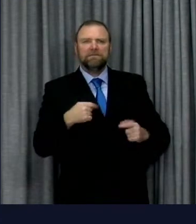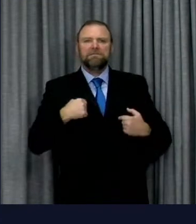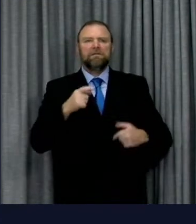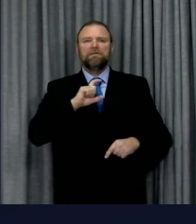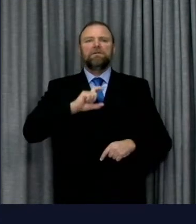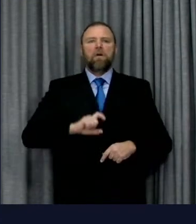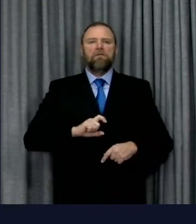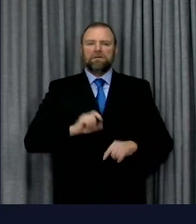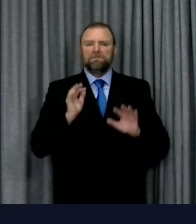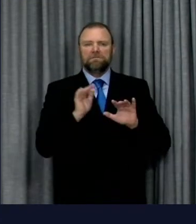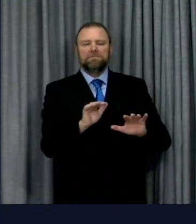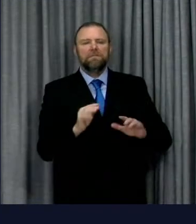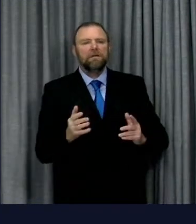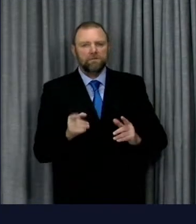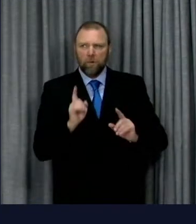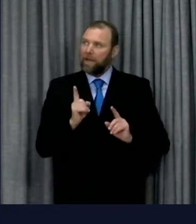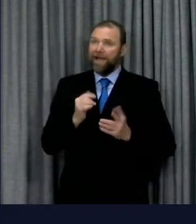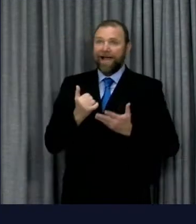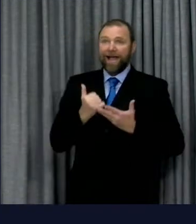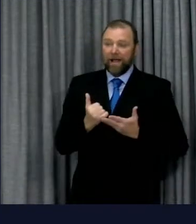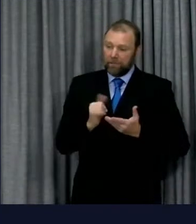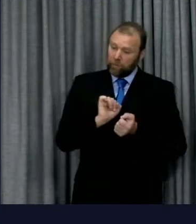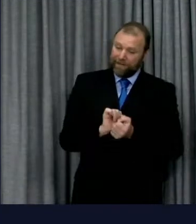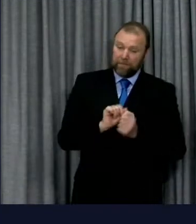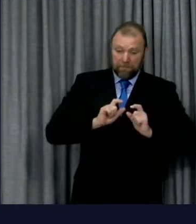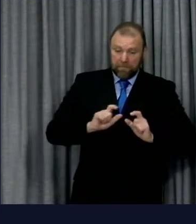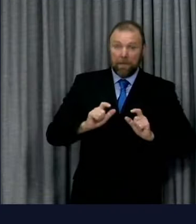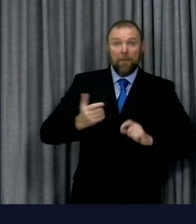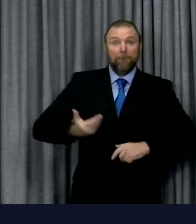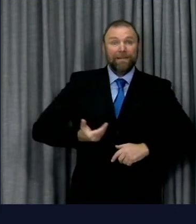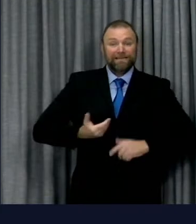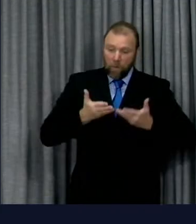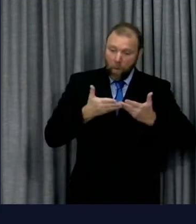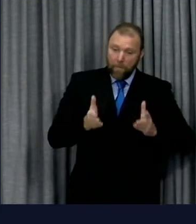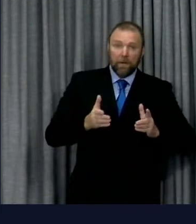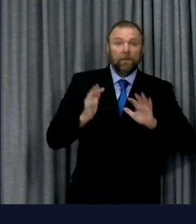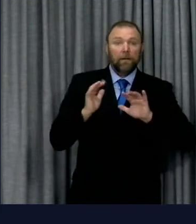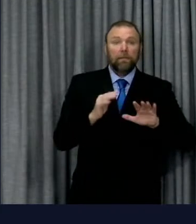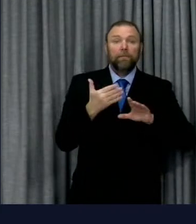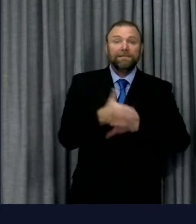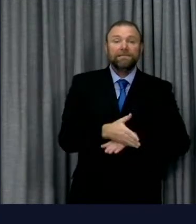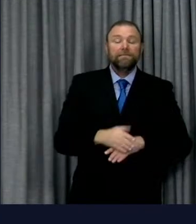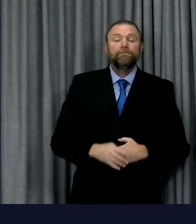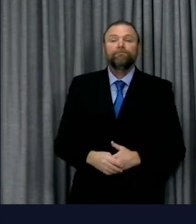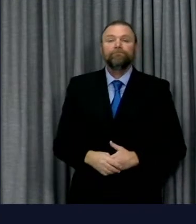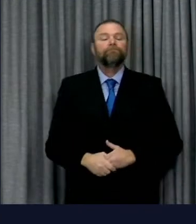it helps to keep people coming through the door of those businesses as well.